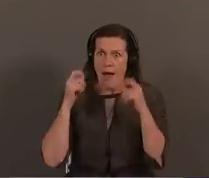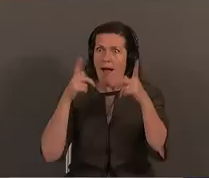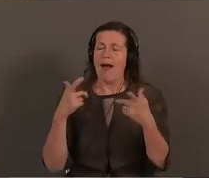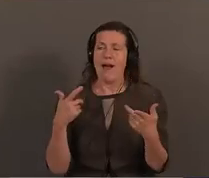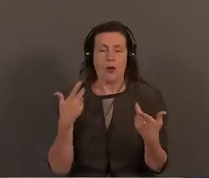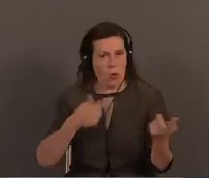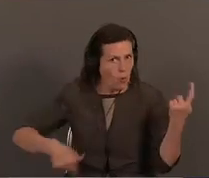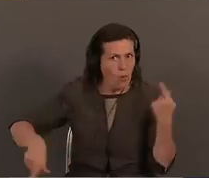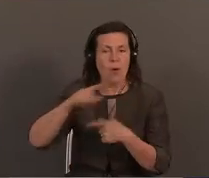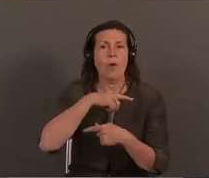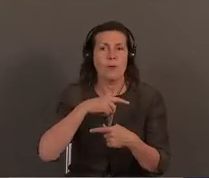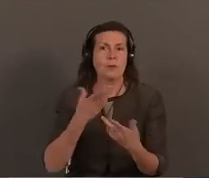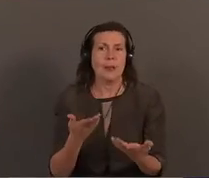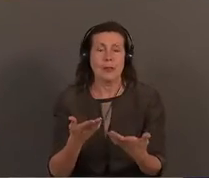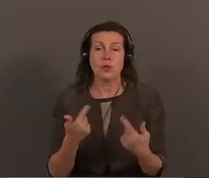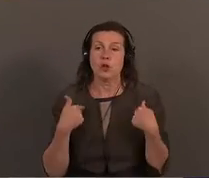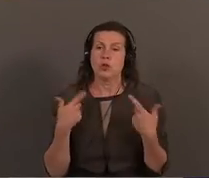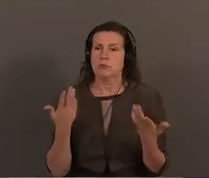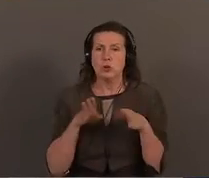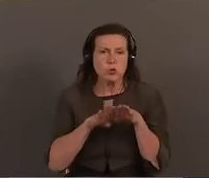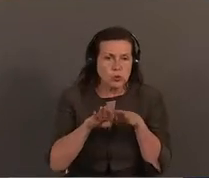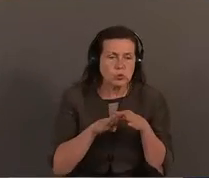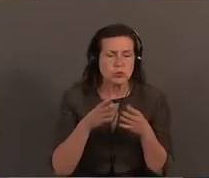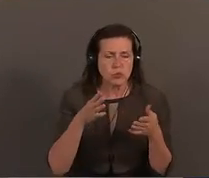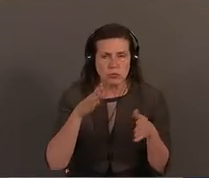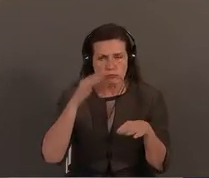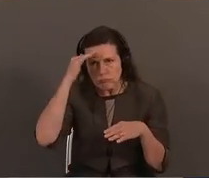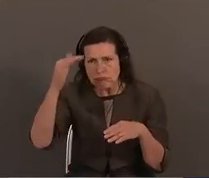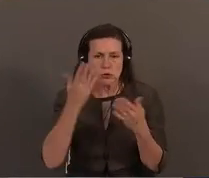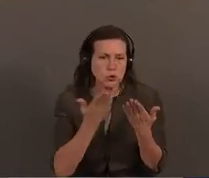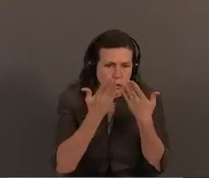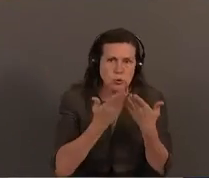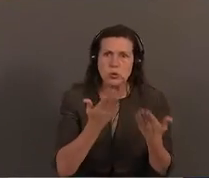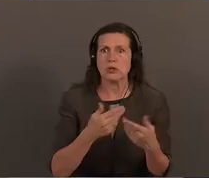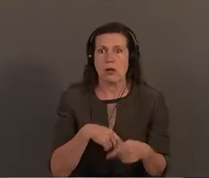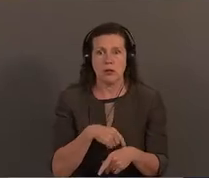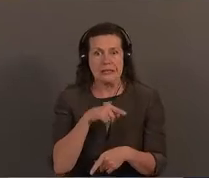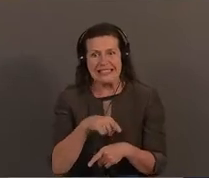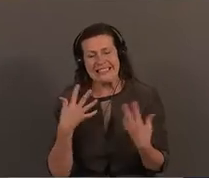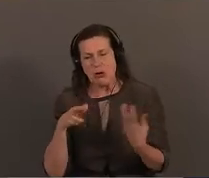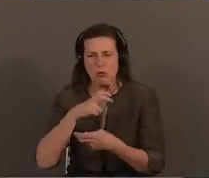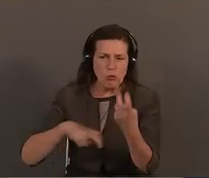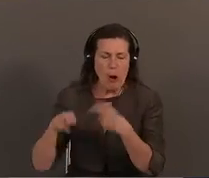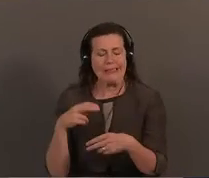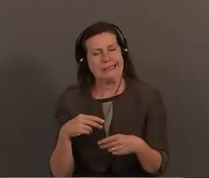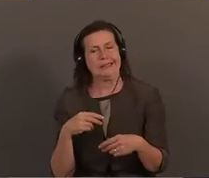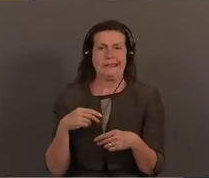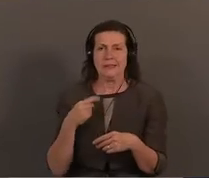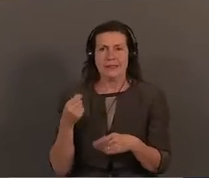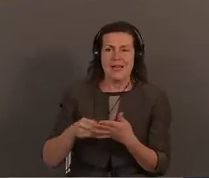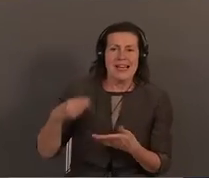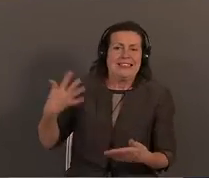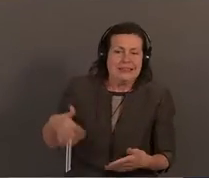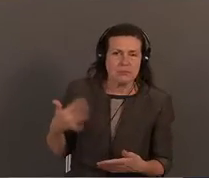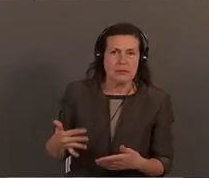us, for most of us, for students, for a lot of people, it was an expensive exercise to